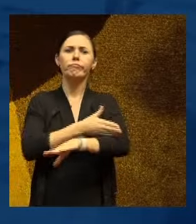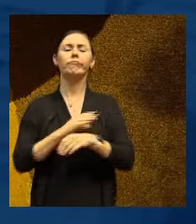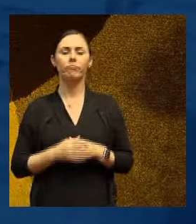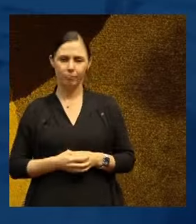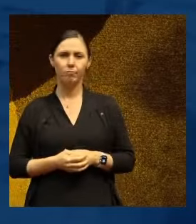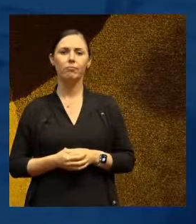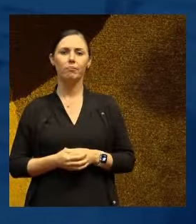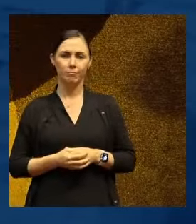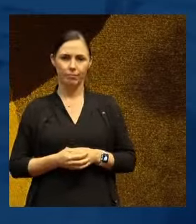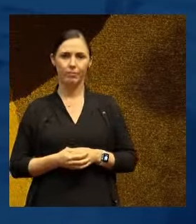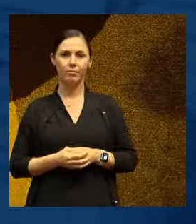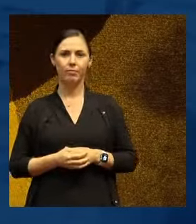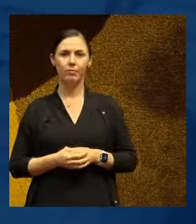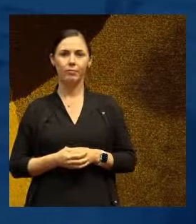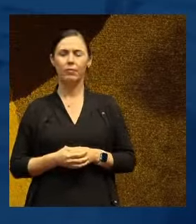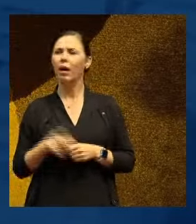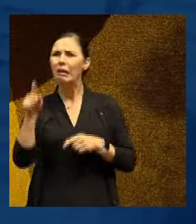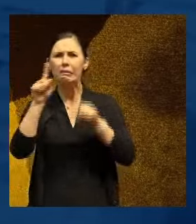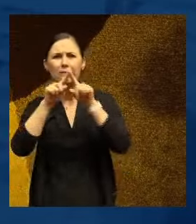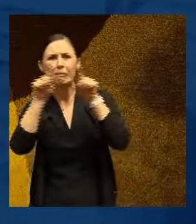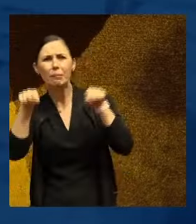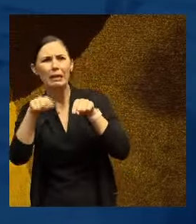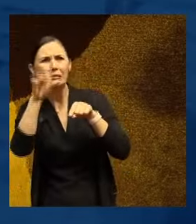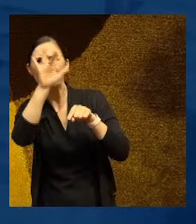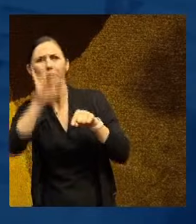The prompter went blank.